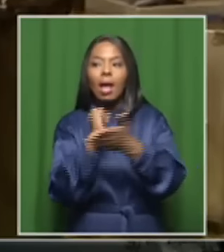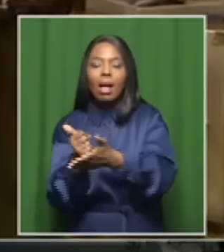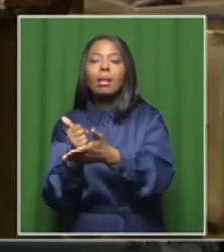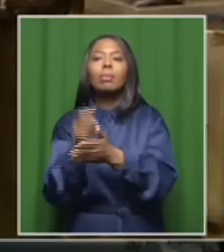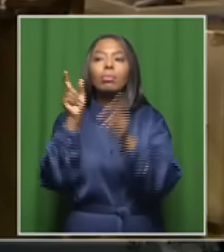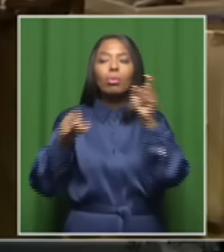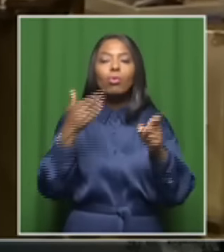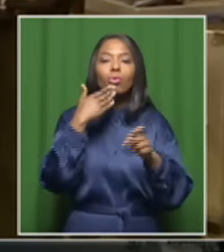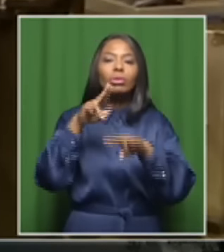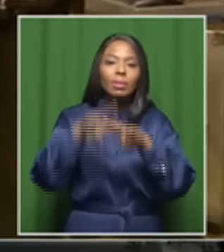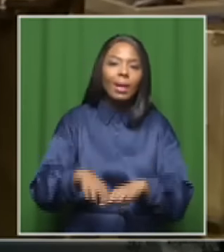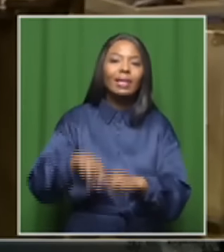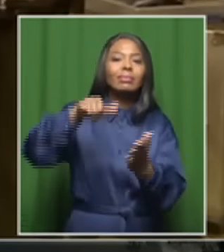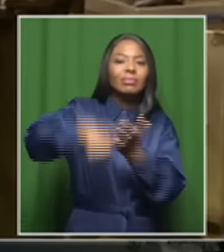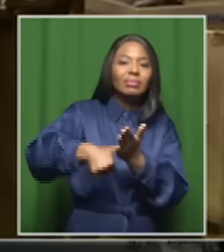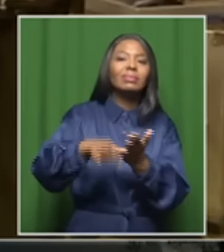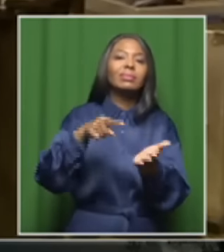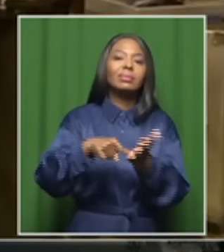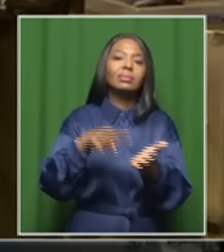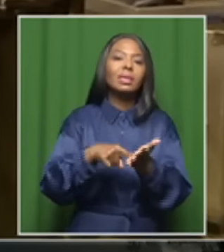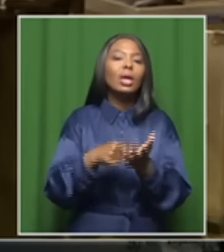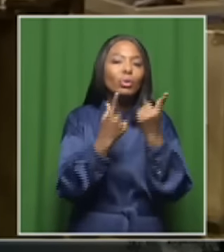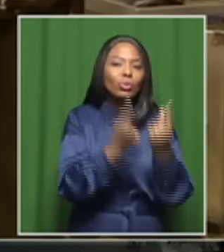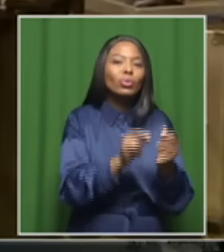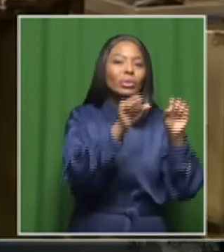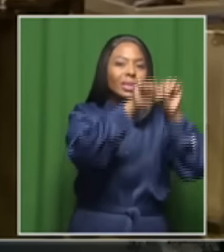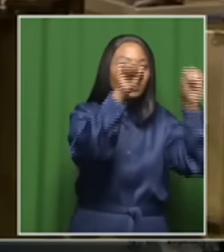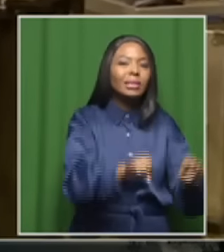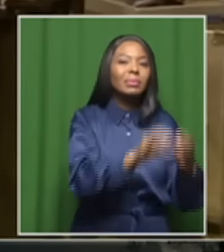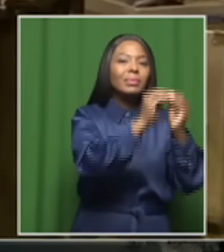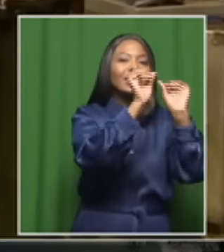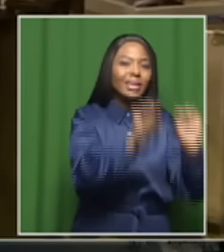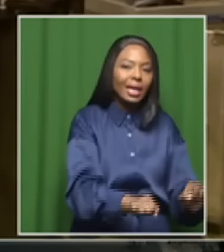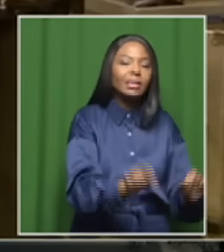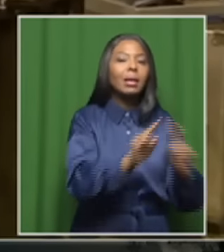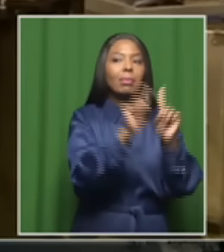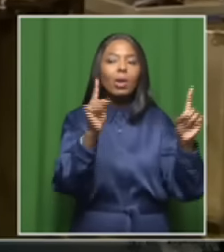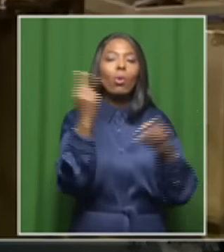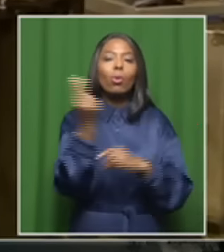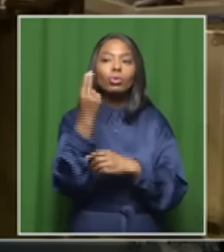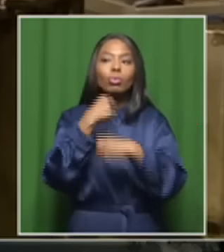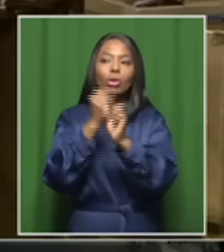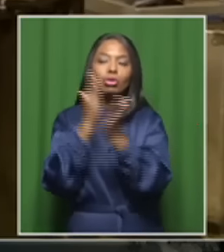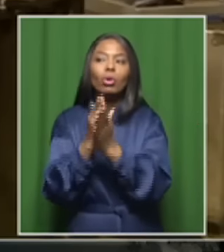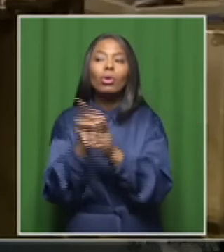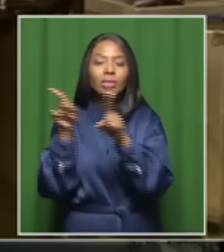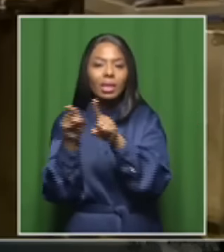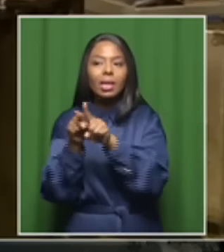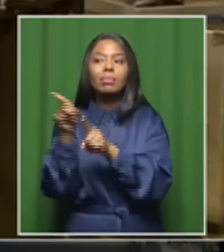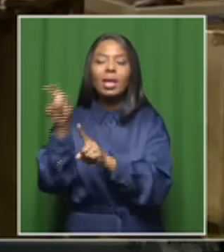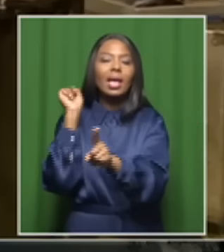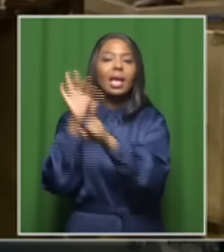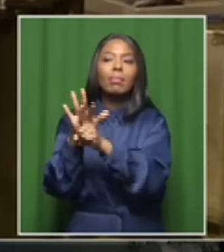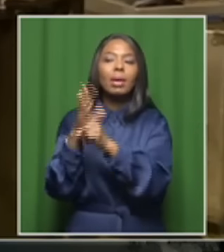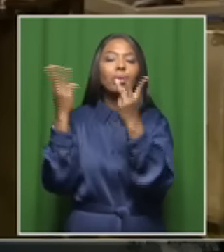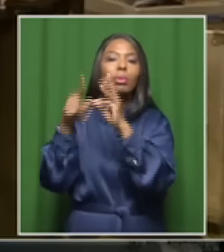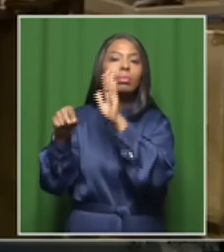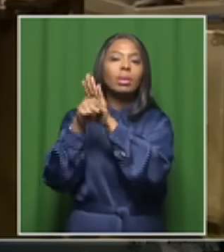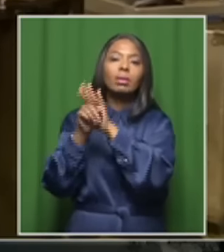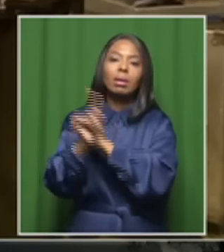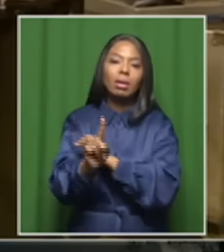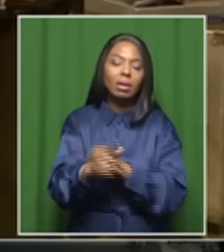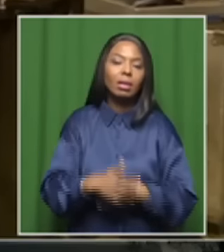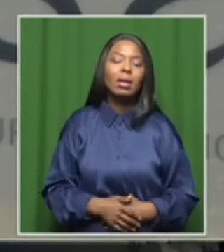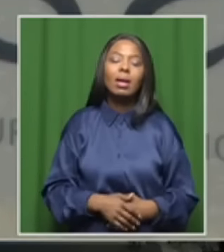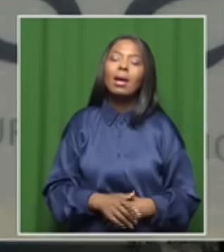that it must be done. It has to be done. Let's work on the implementation. Which is perfectly fine, Ms. Masango, but